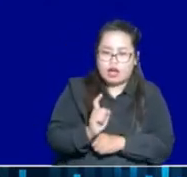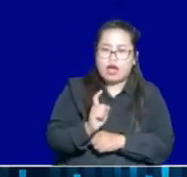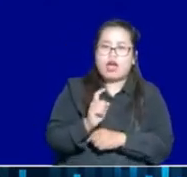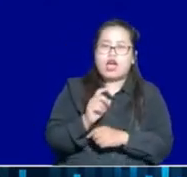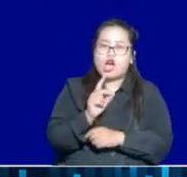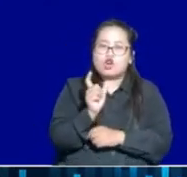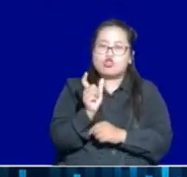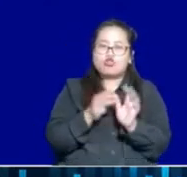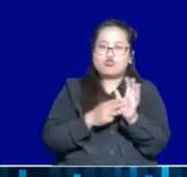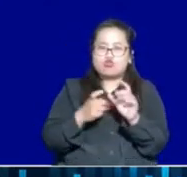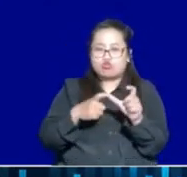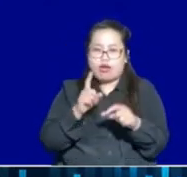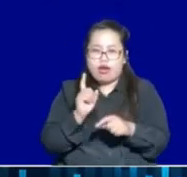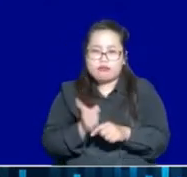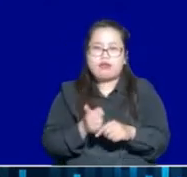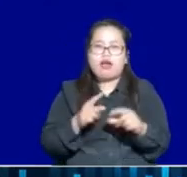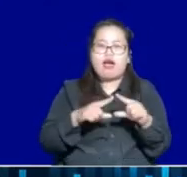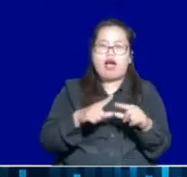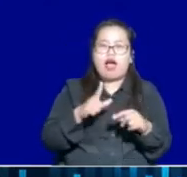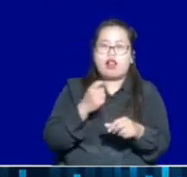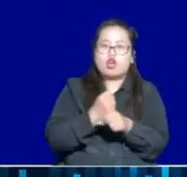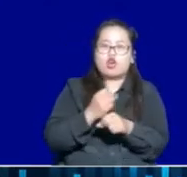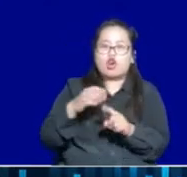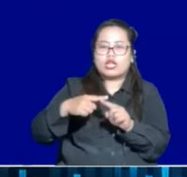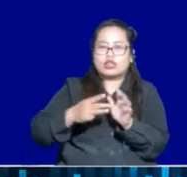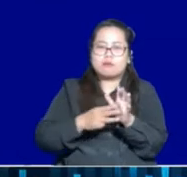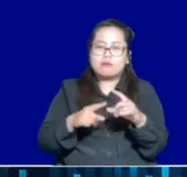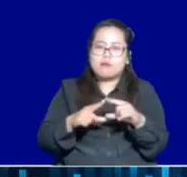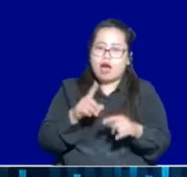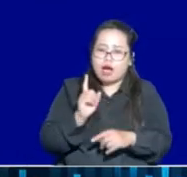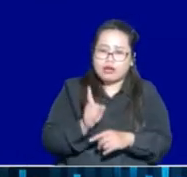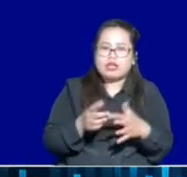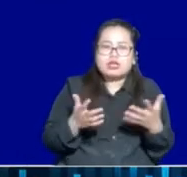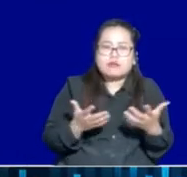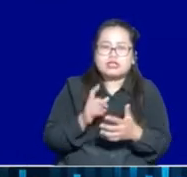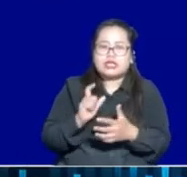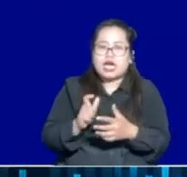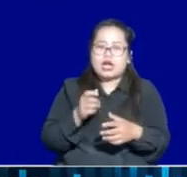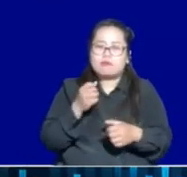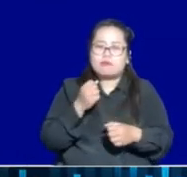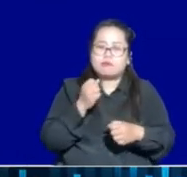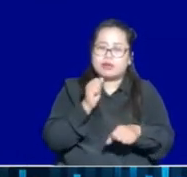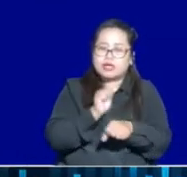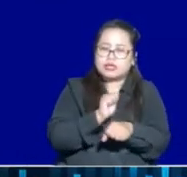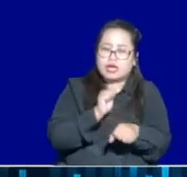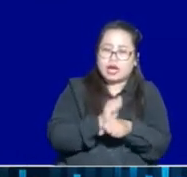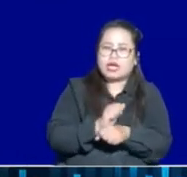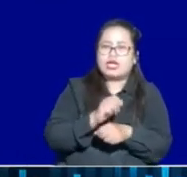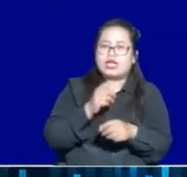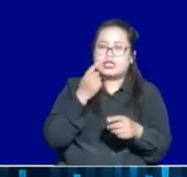manuals, instructions. And as such, it exists in some